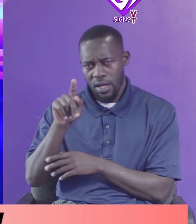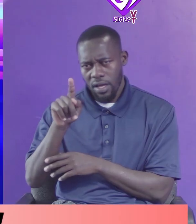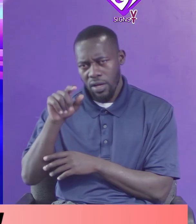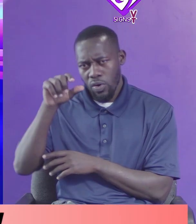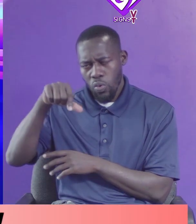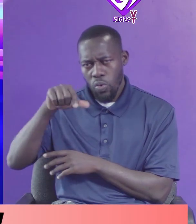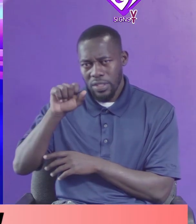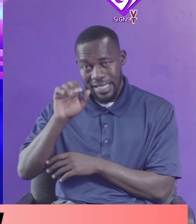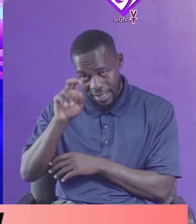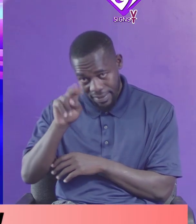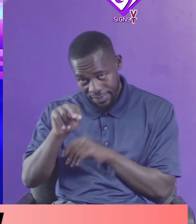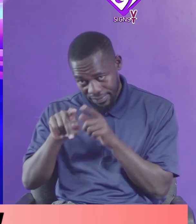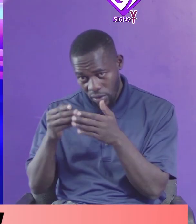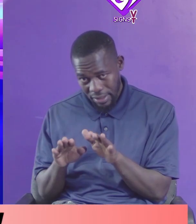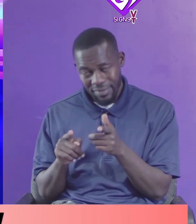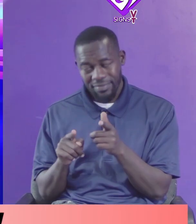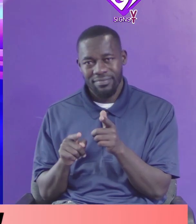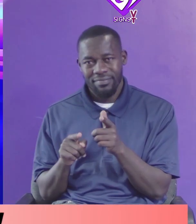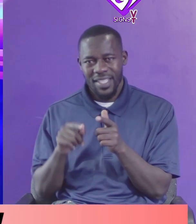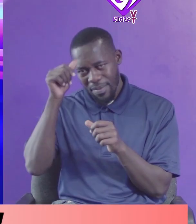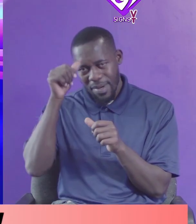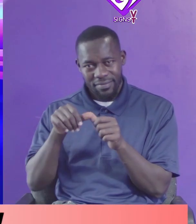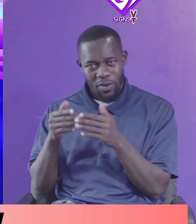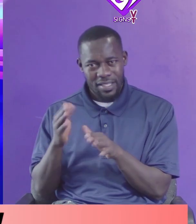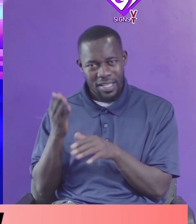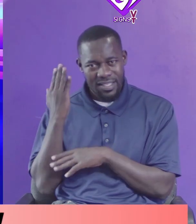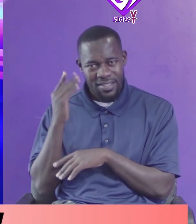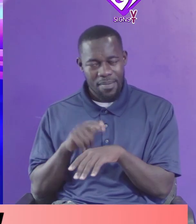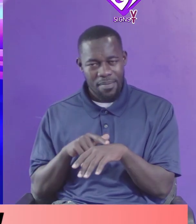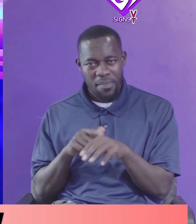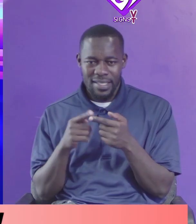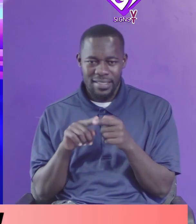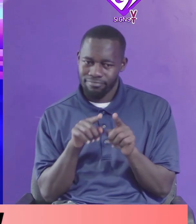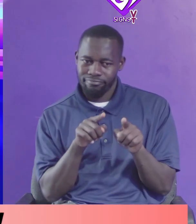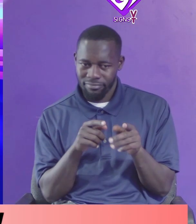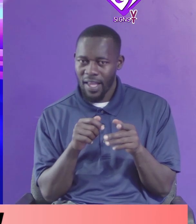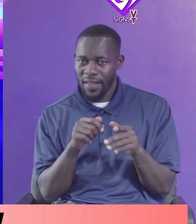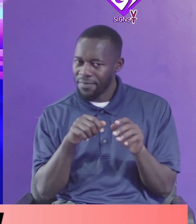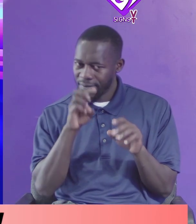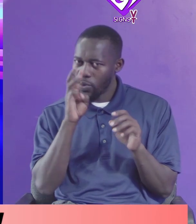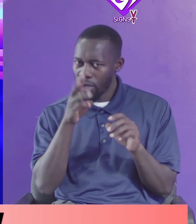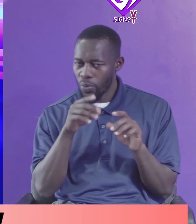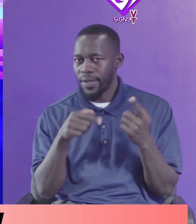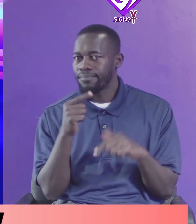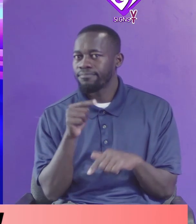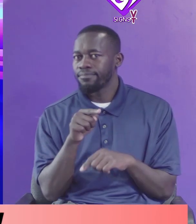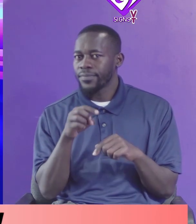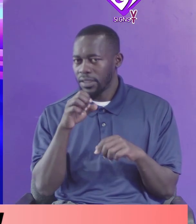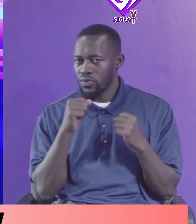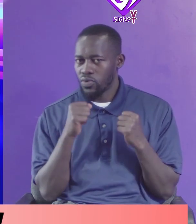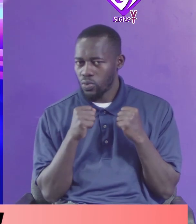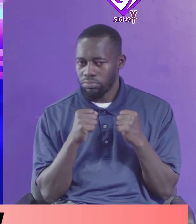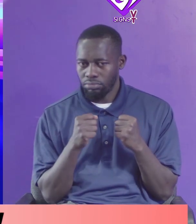win. I don't think there's anything they'll be trying to do unless they have to win. Exactly. So I think this game, they are strong on